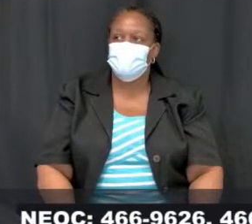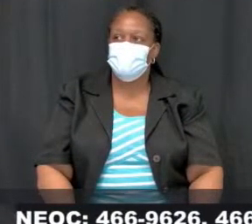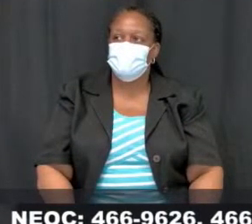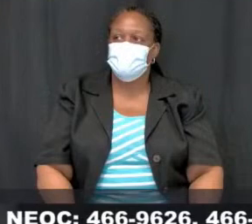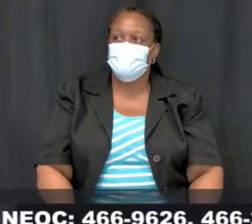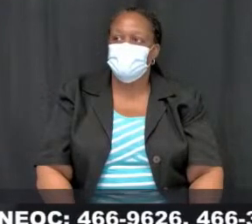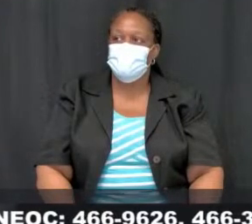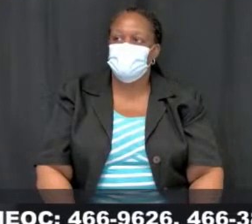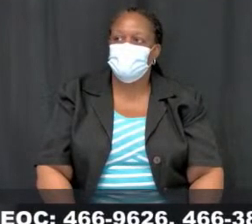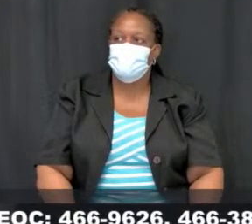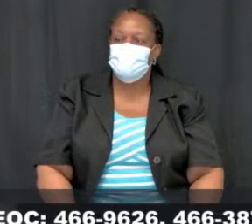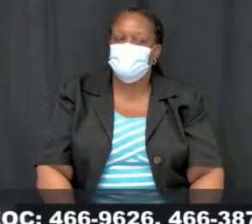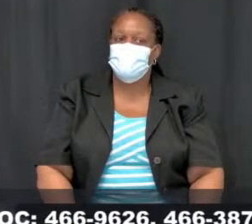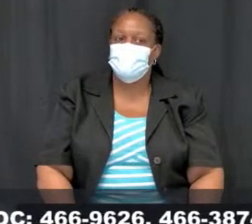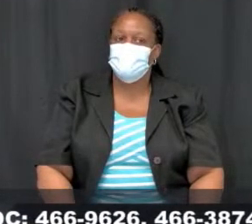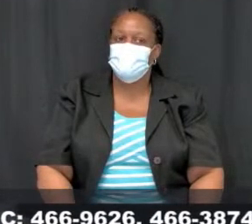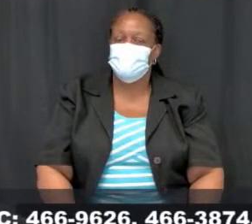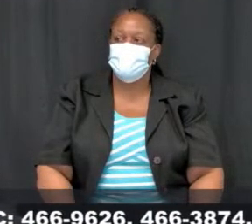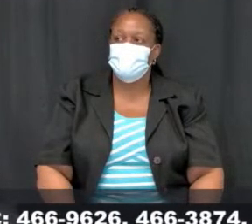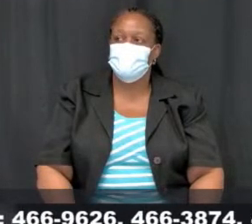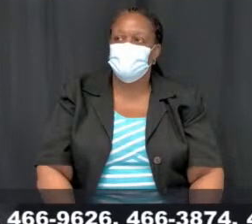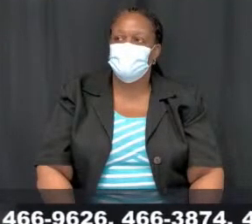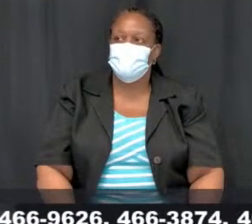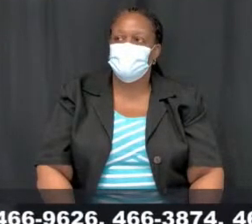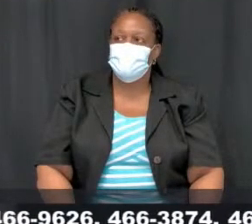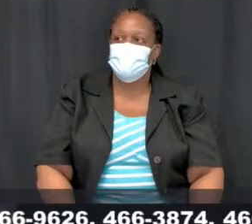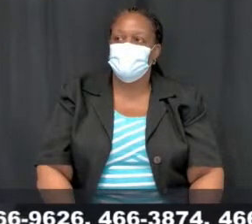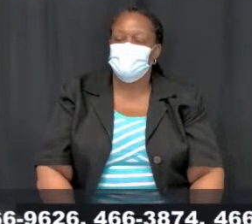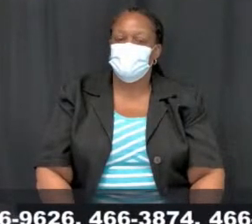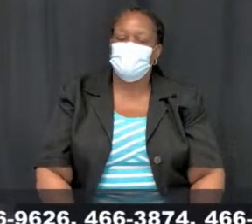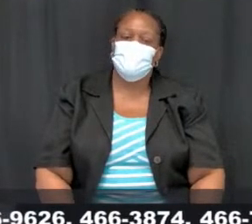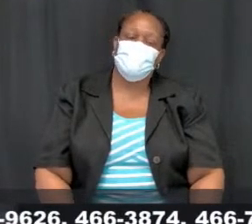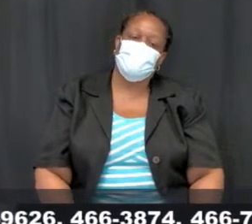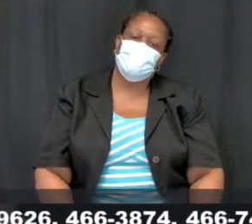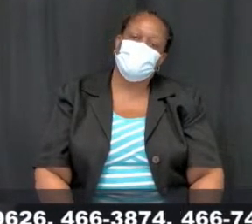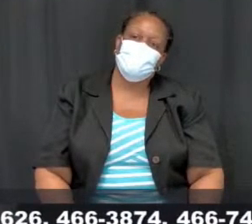Delta virus? And the